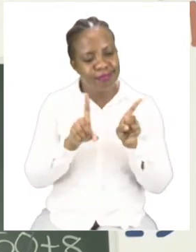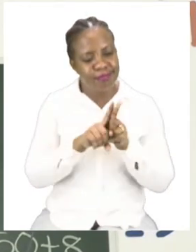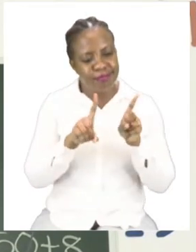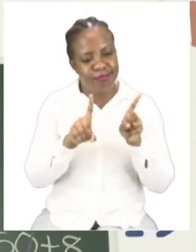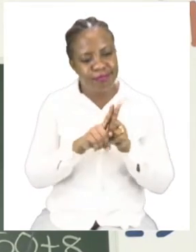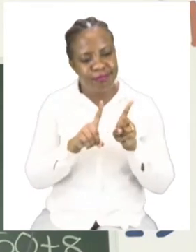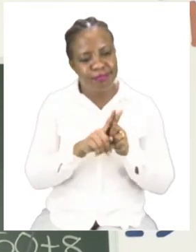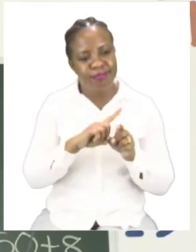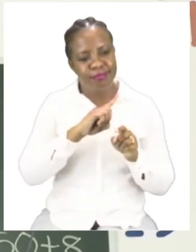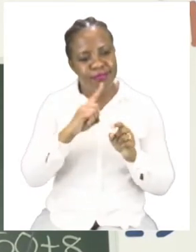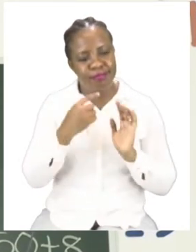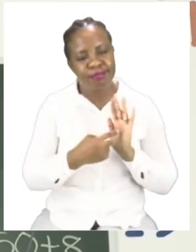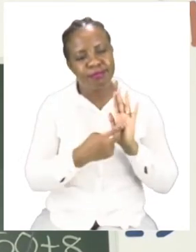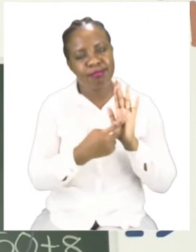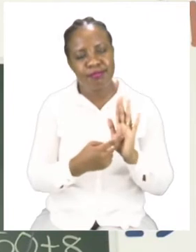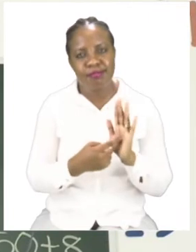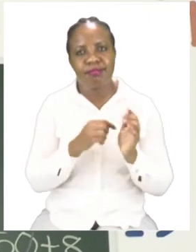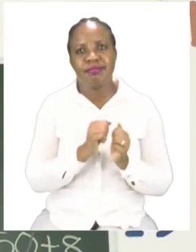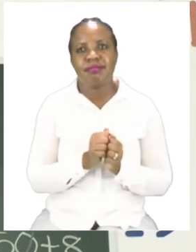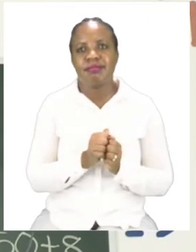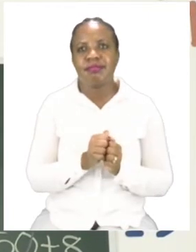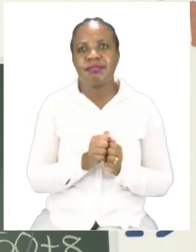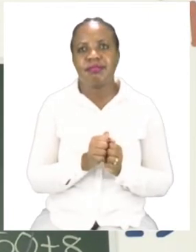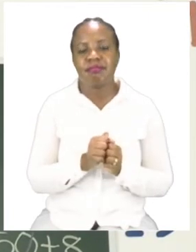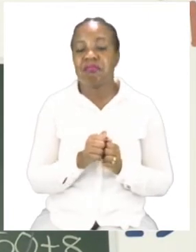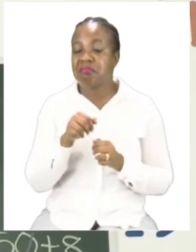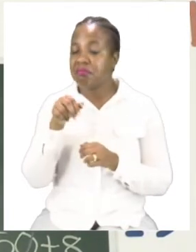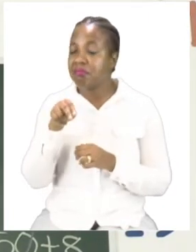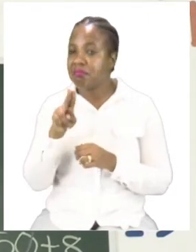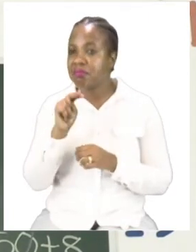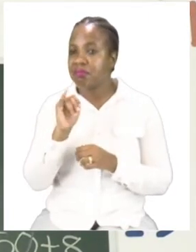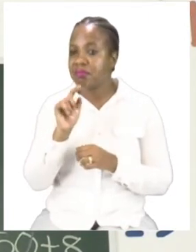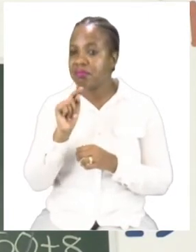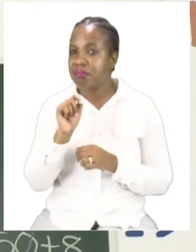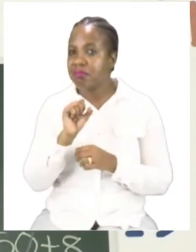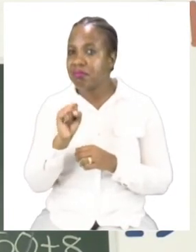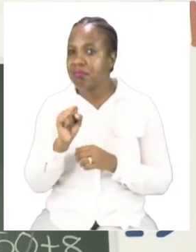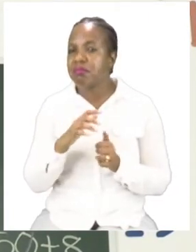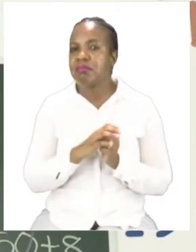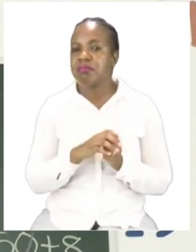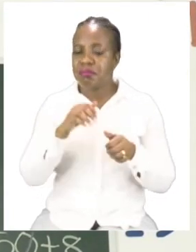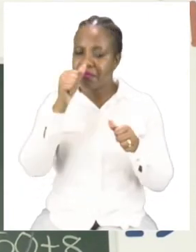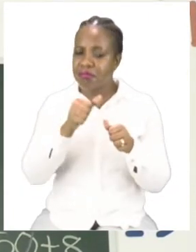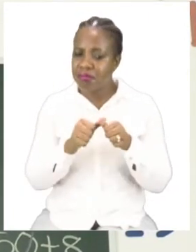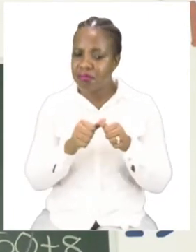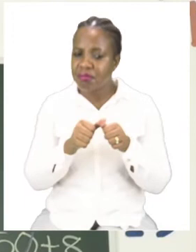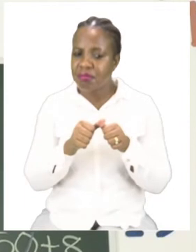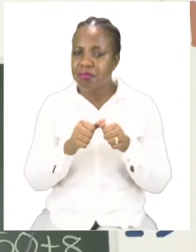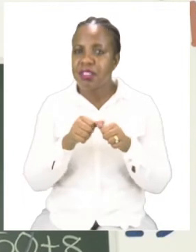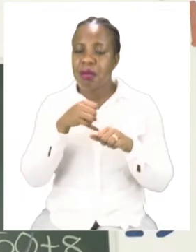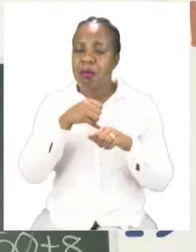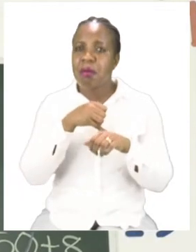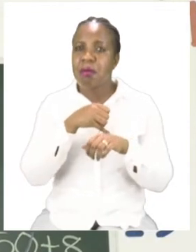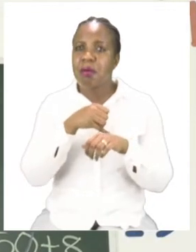1. And then after that, we look at our units. Remember we said it's only the zeros that are